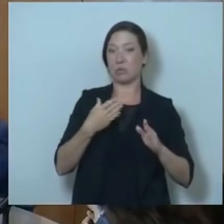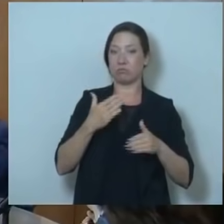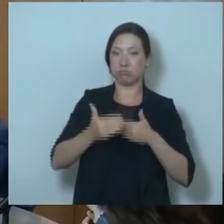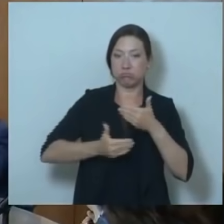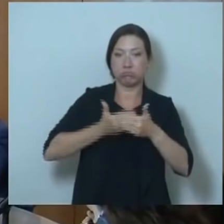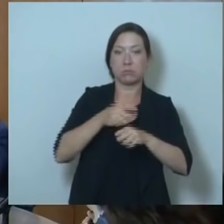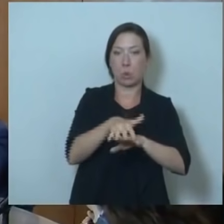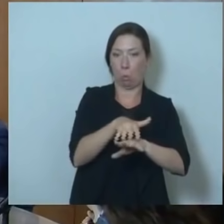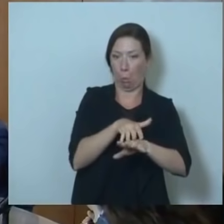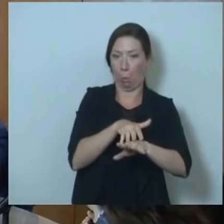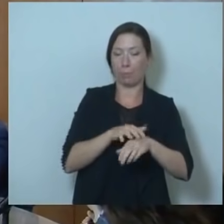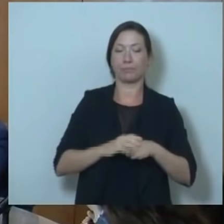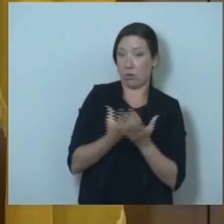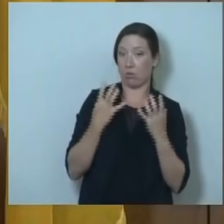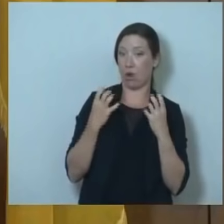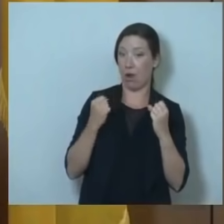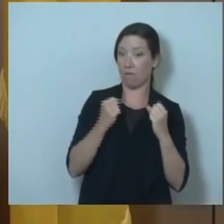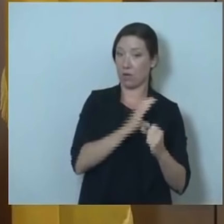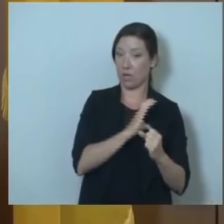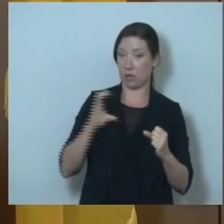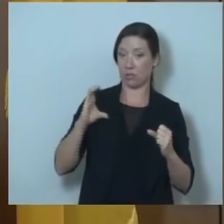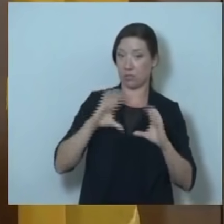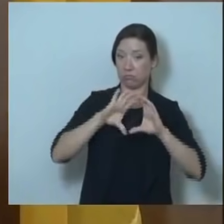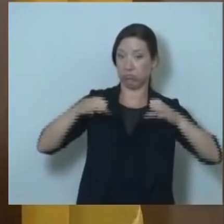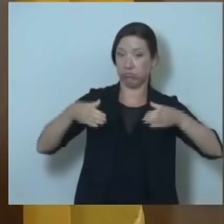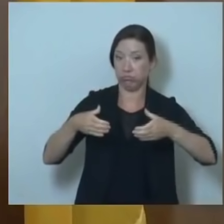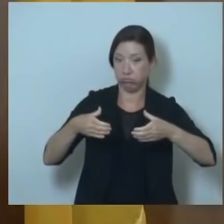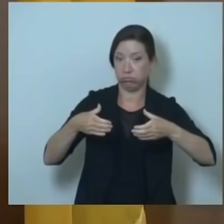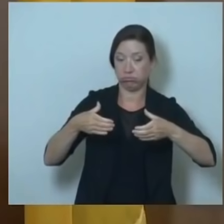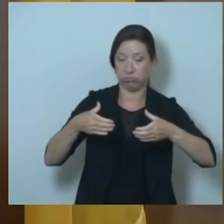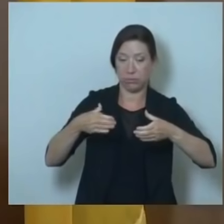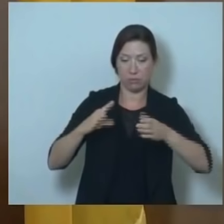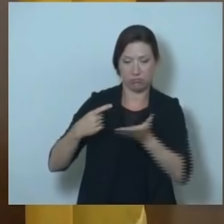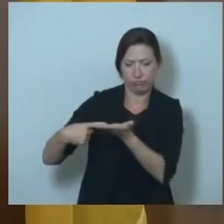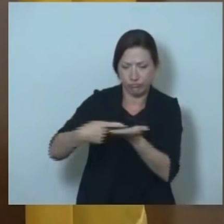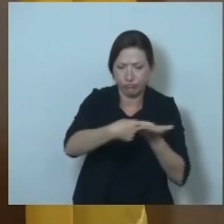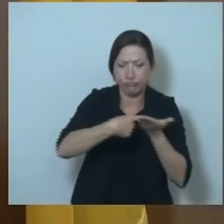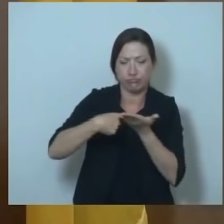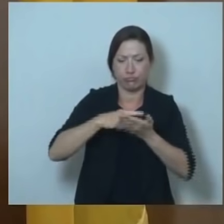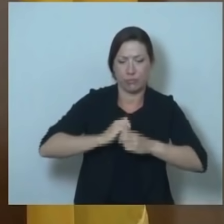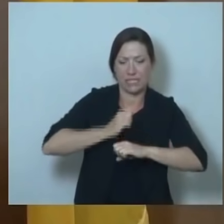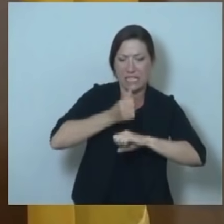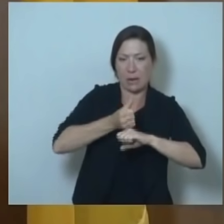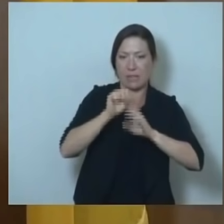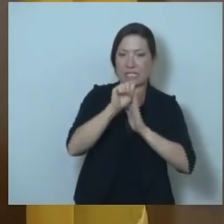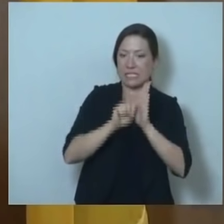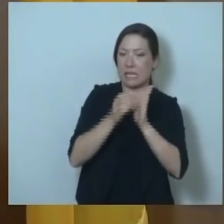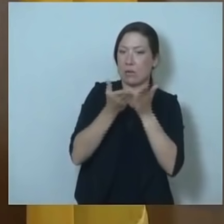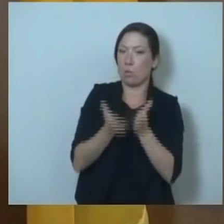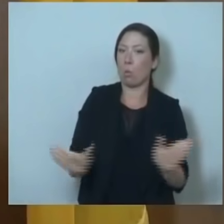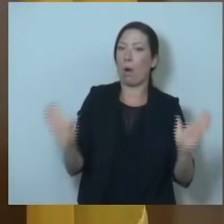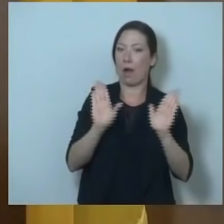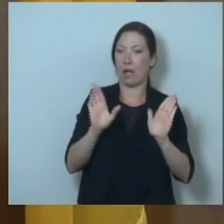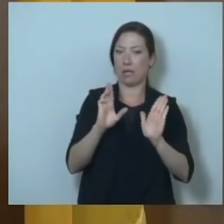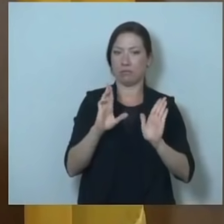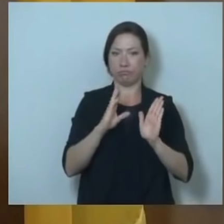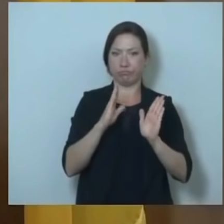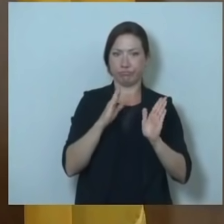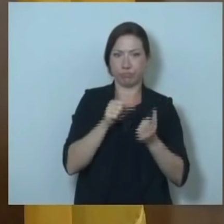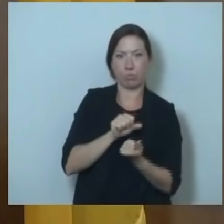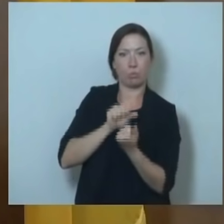one last thing. So the economic-wide strategy, you know, we set the gating criteria, we provide the data